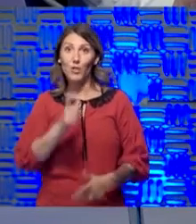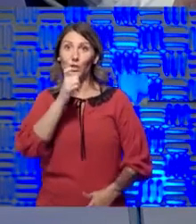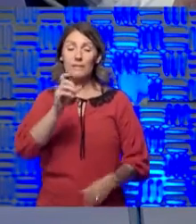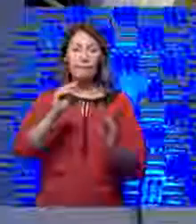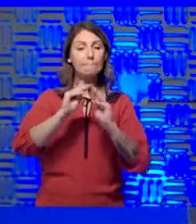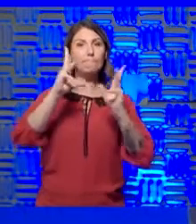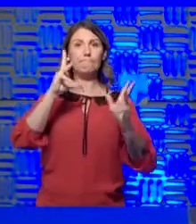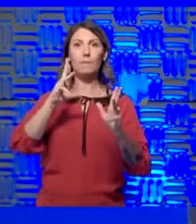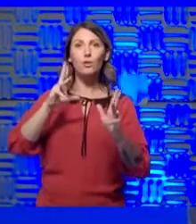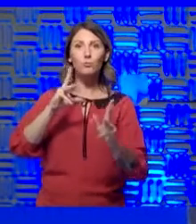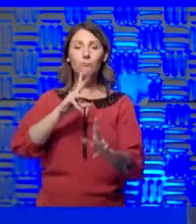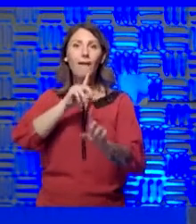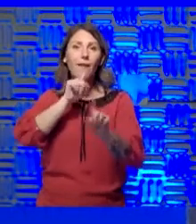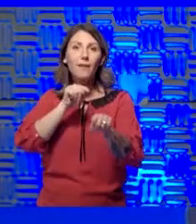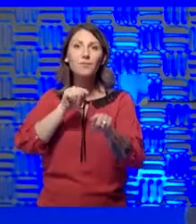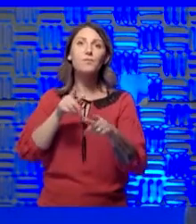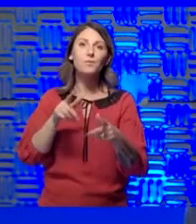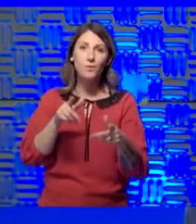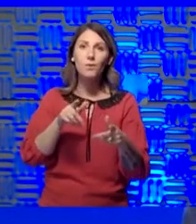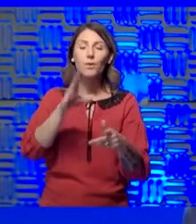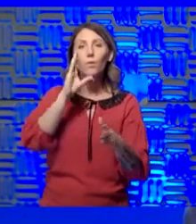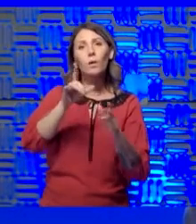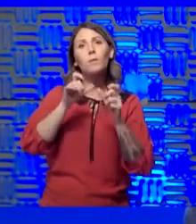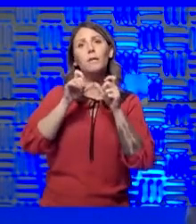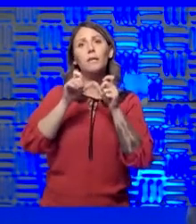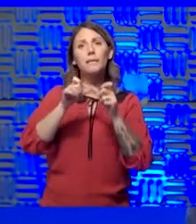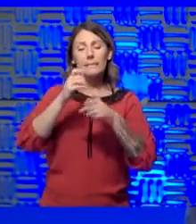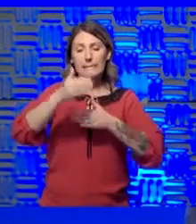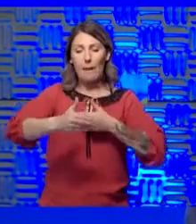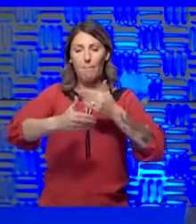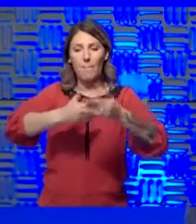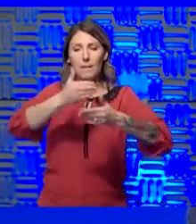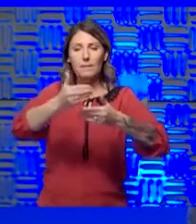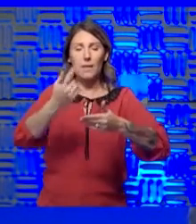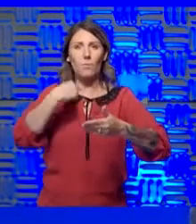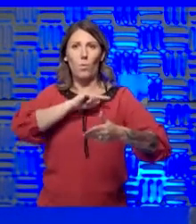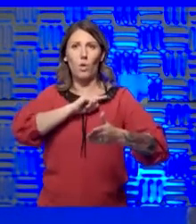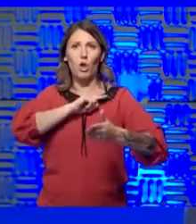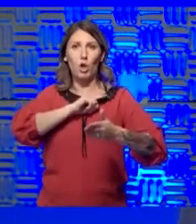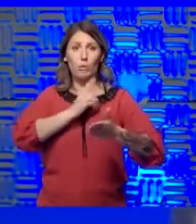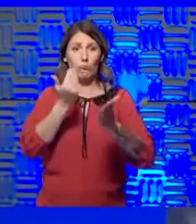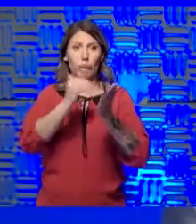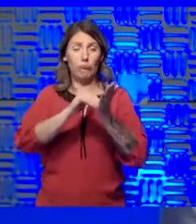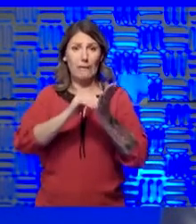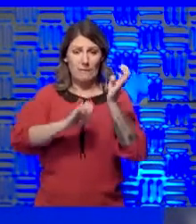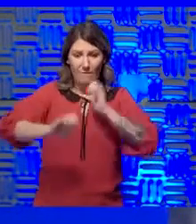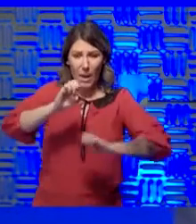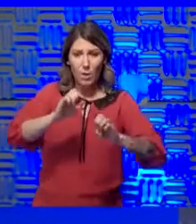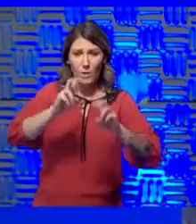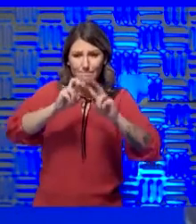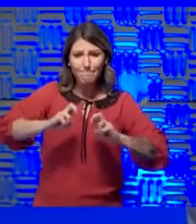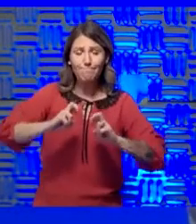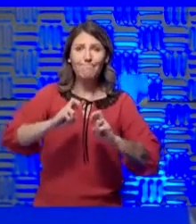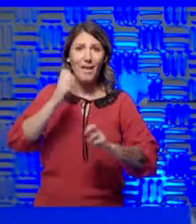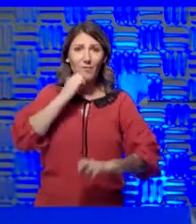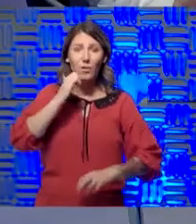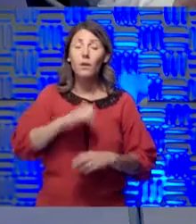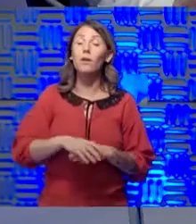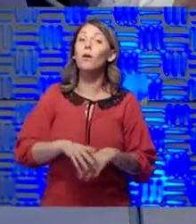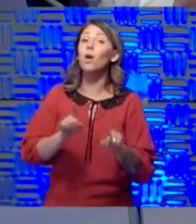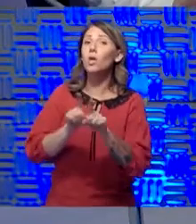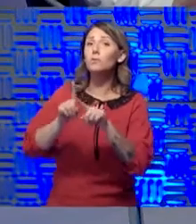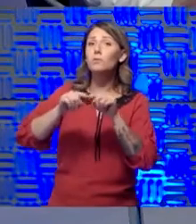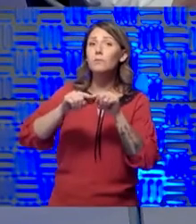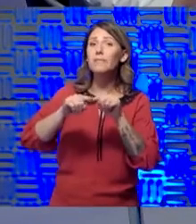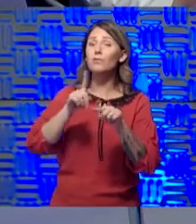for this. I think it will be a continued step-by-step thing that we reevaluate on a daily basis. And a lot of it depends on the risk factors